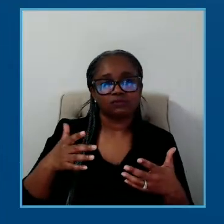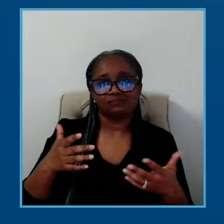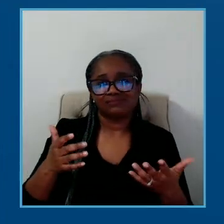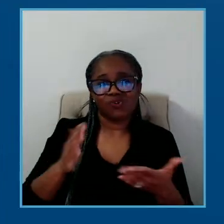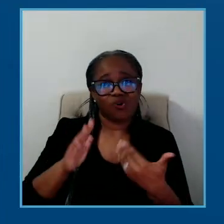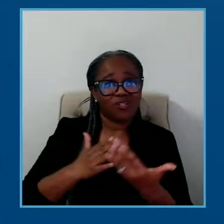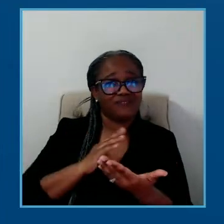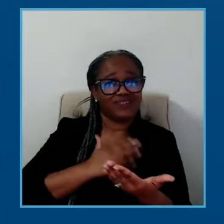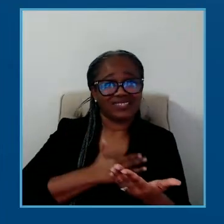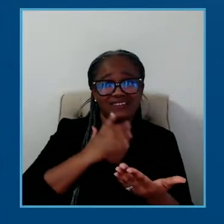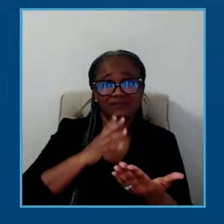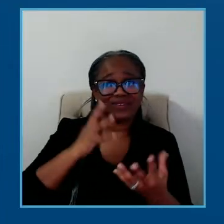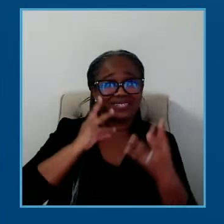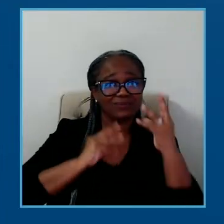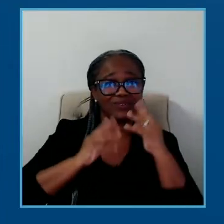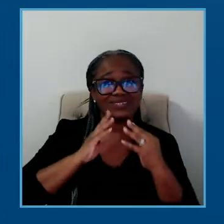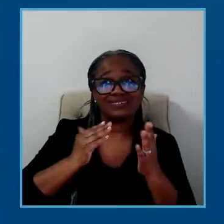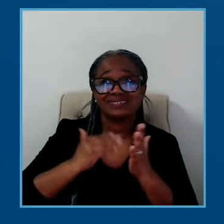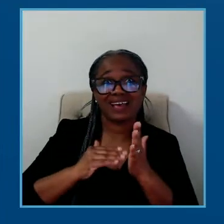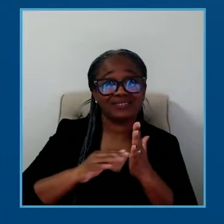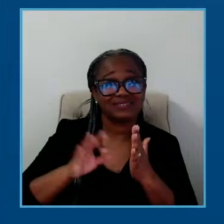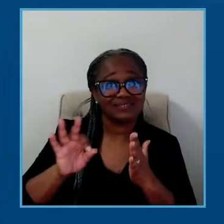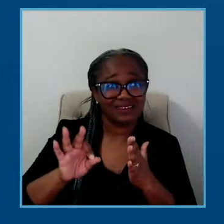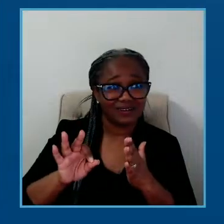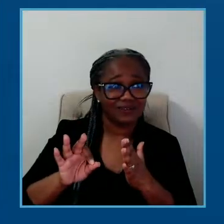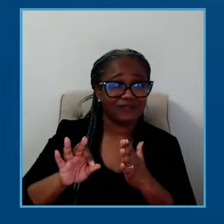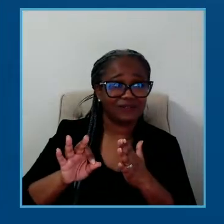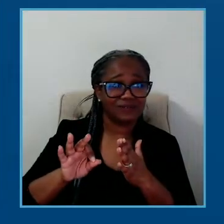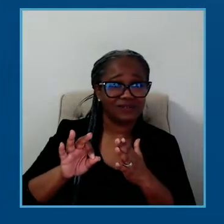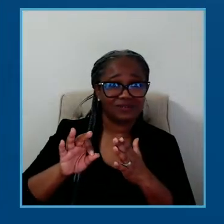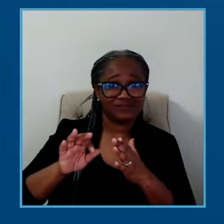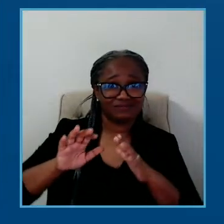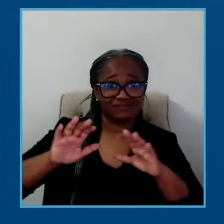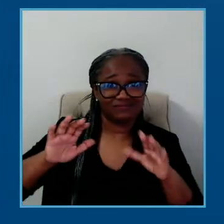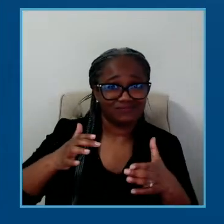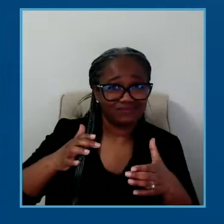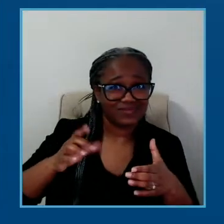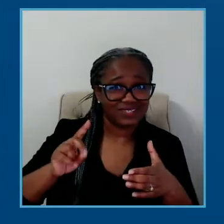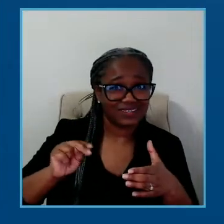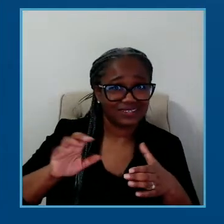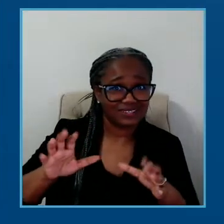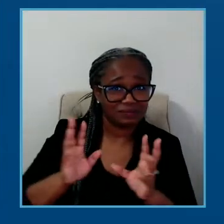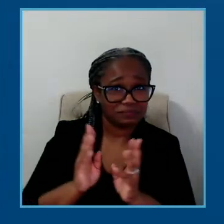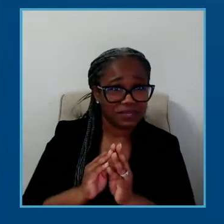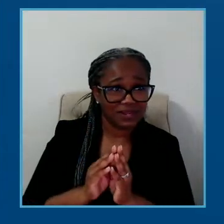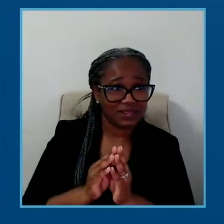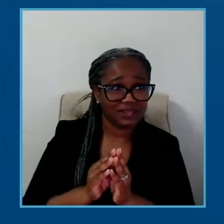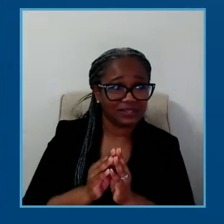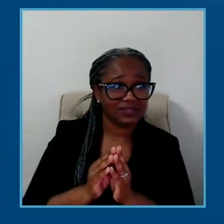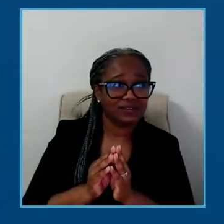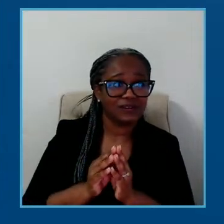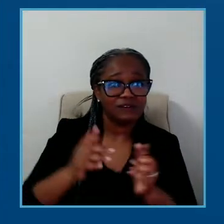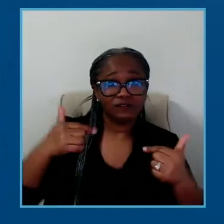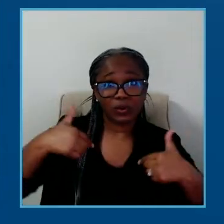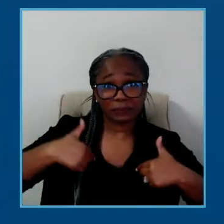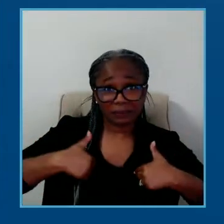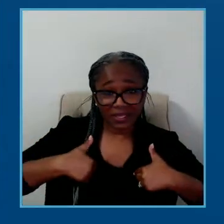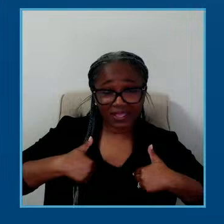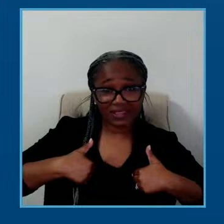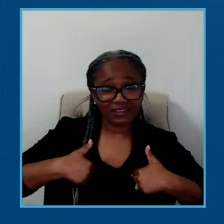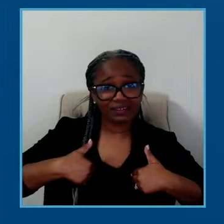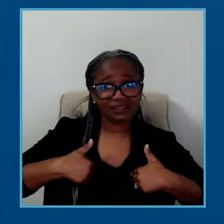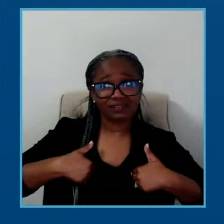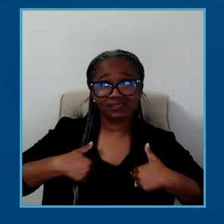down to, and as was brought up, if the time to object either would have been when the chair made